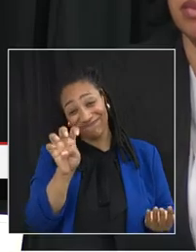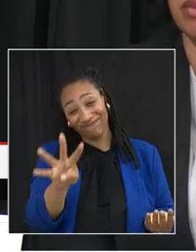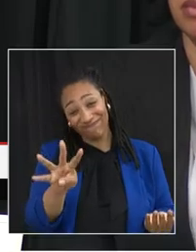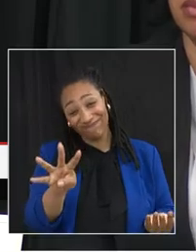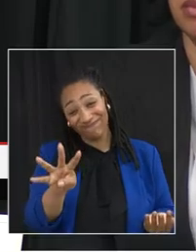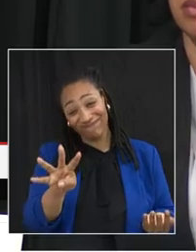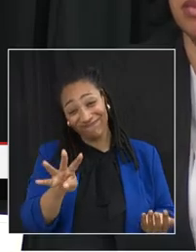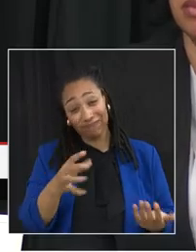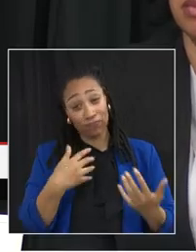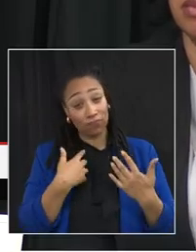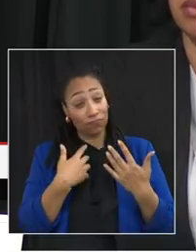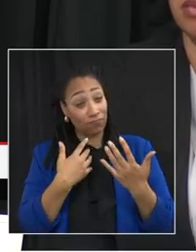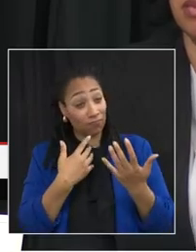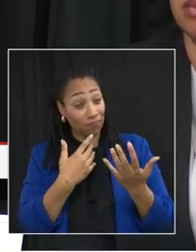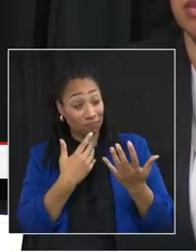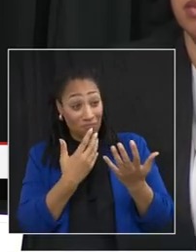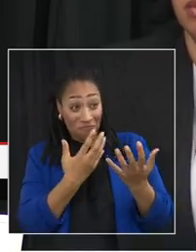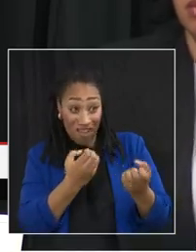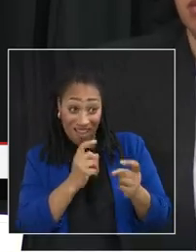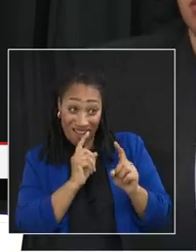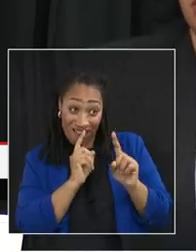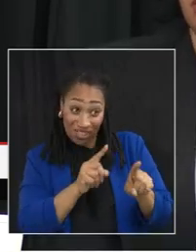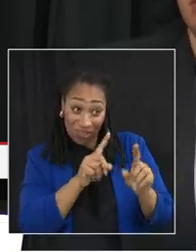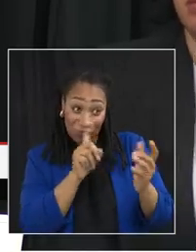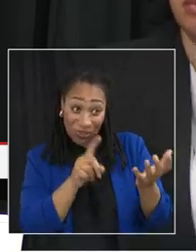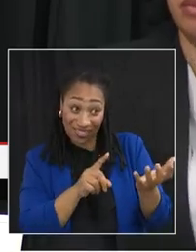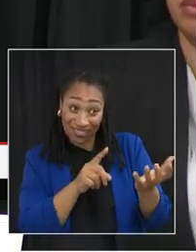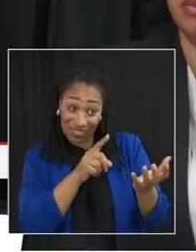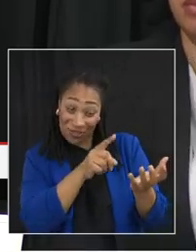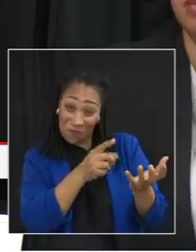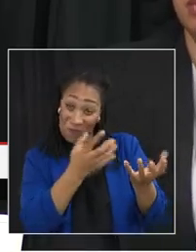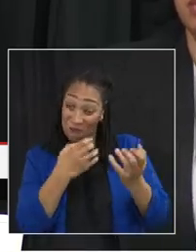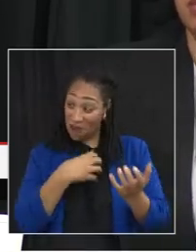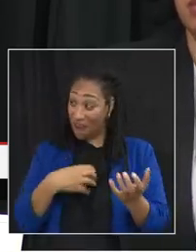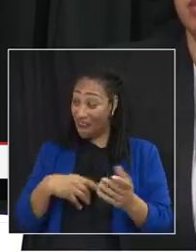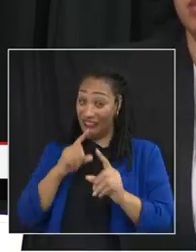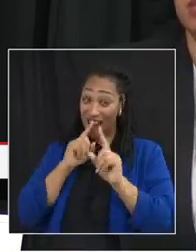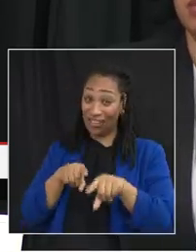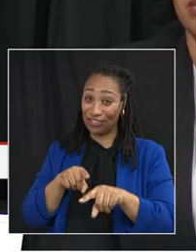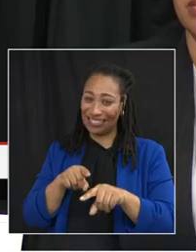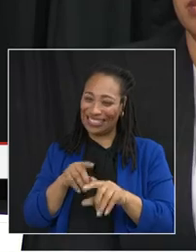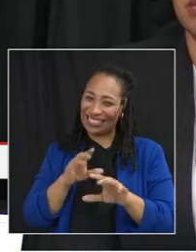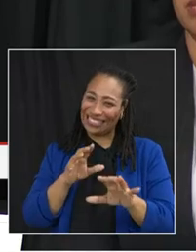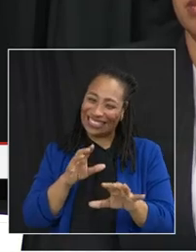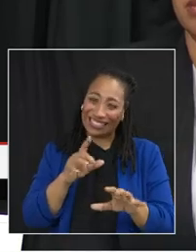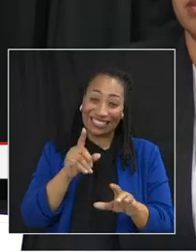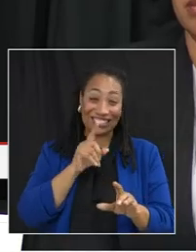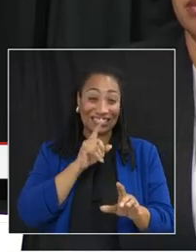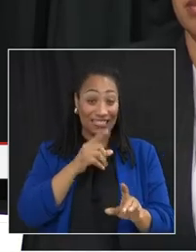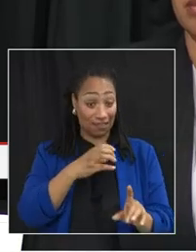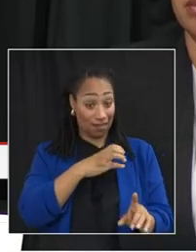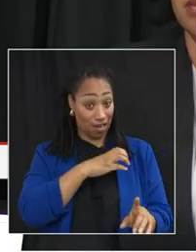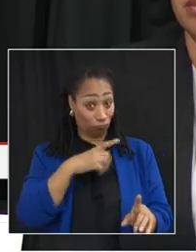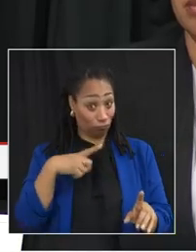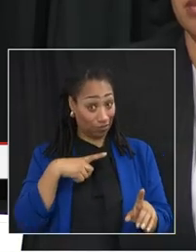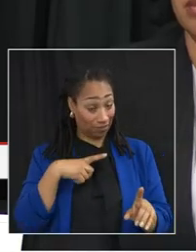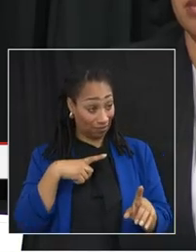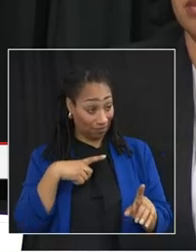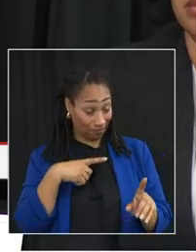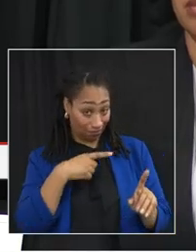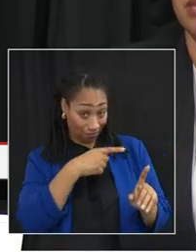And you want your mayor to answer your question. You want your city council to be able to answer that question, not some far